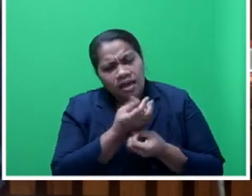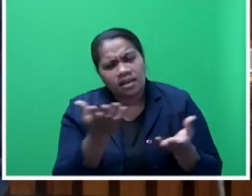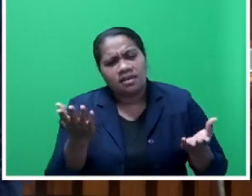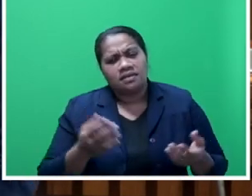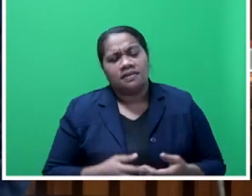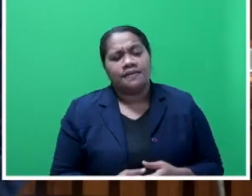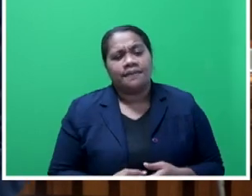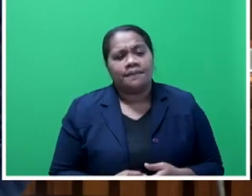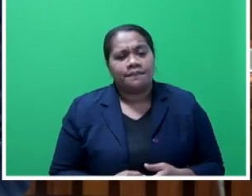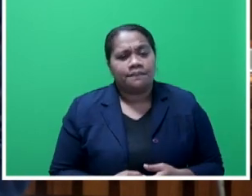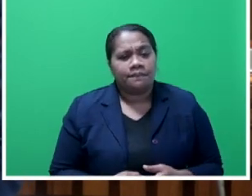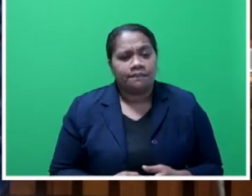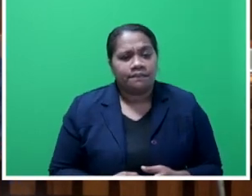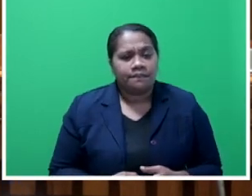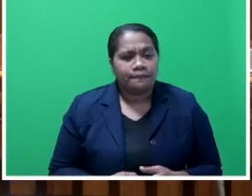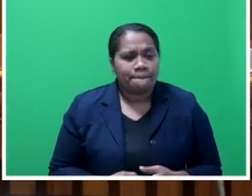is I wanted